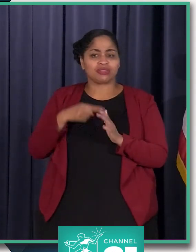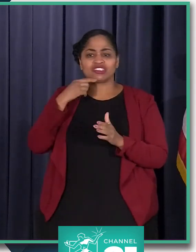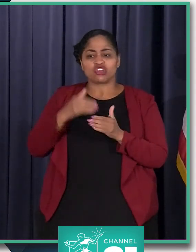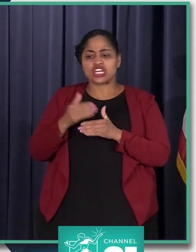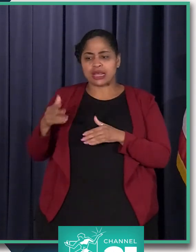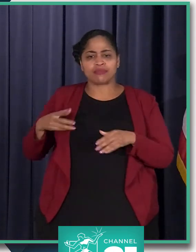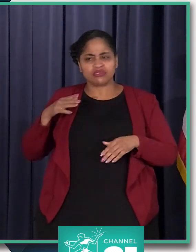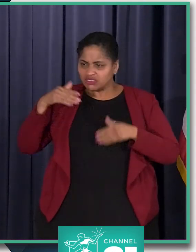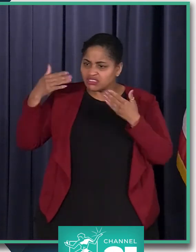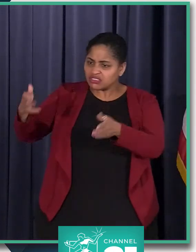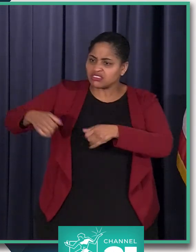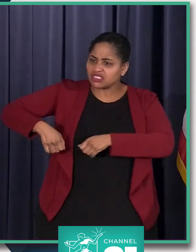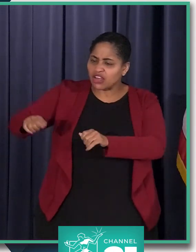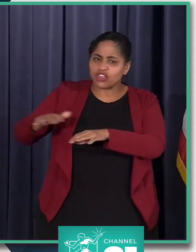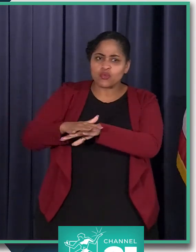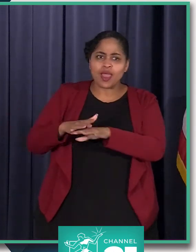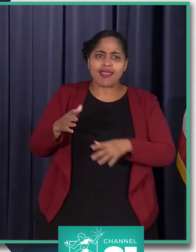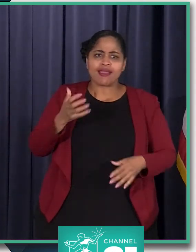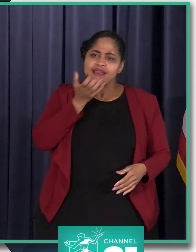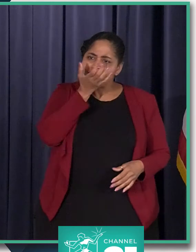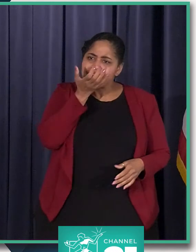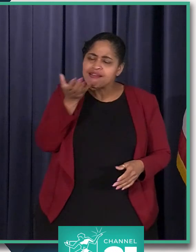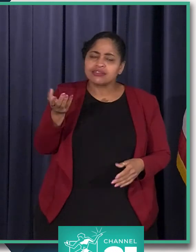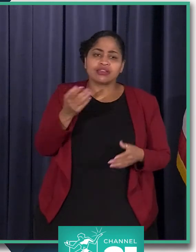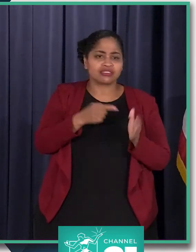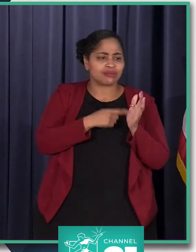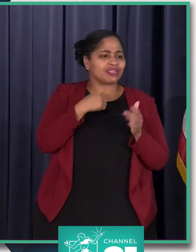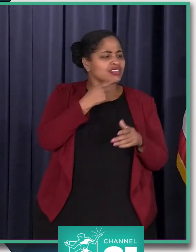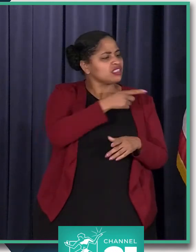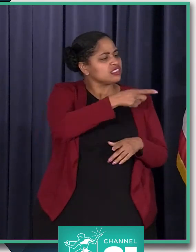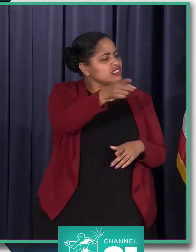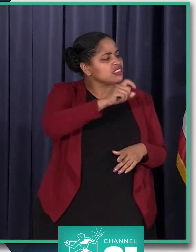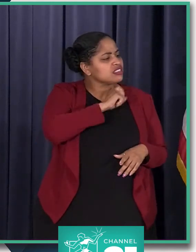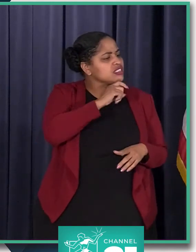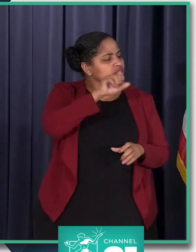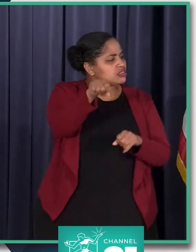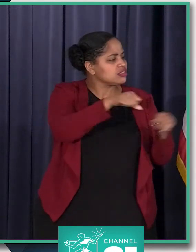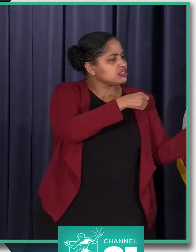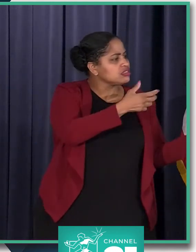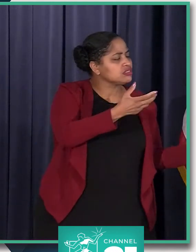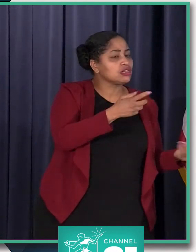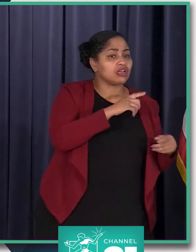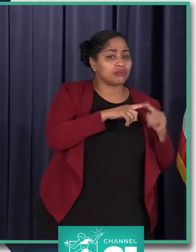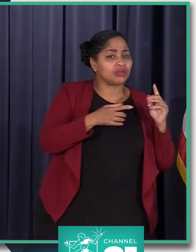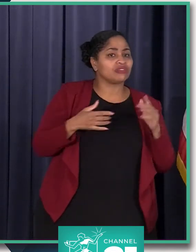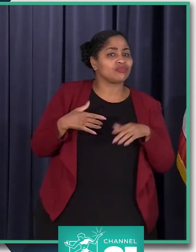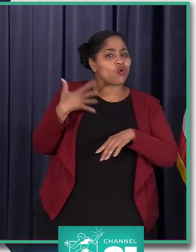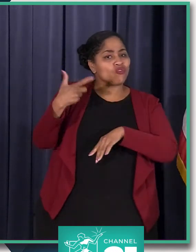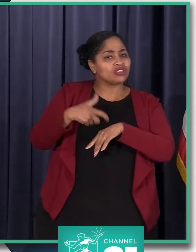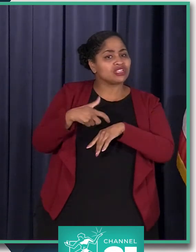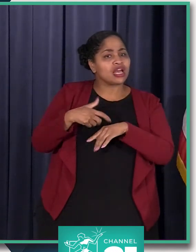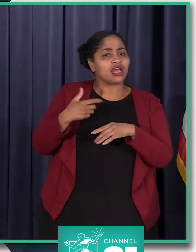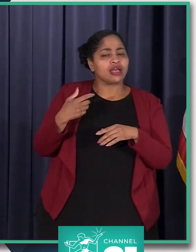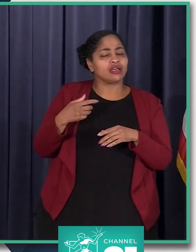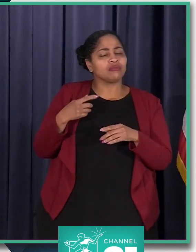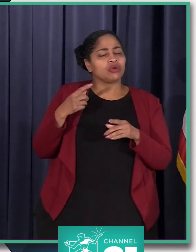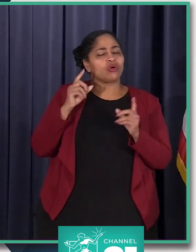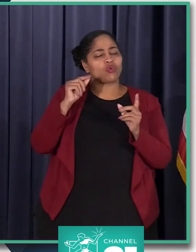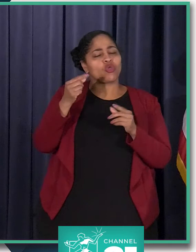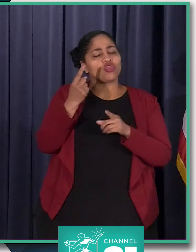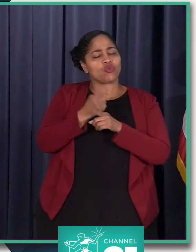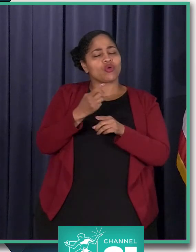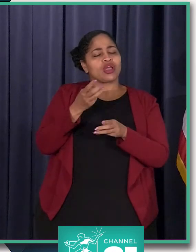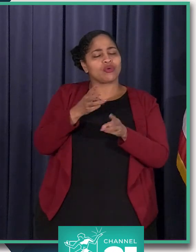neighbor to cut their grass. Sometimes you have to tell your neighbor to take their trash can in. But over time, it's heading the right direction, and I hope you